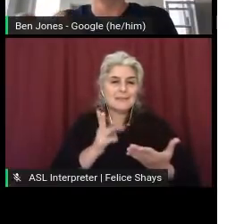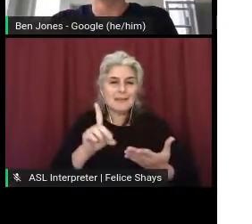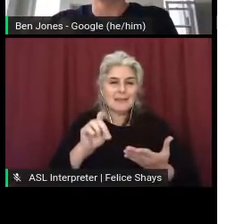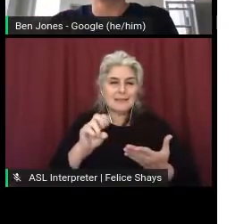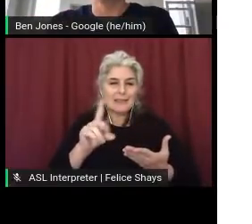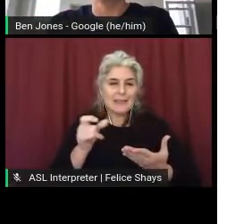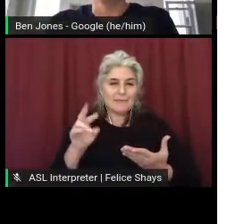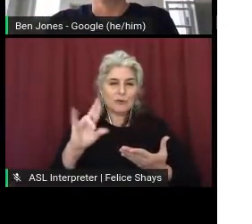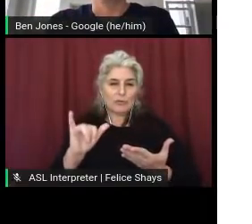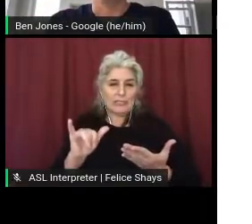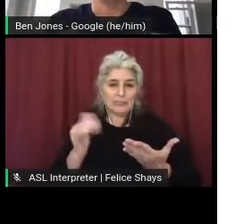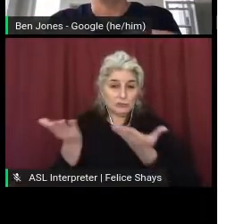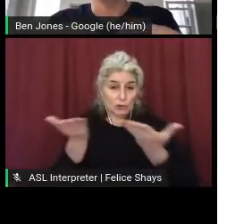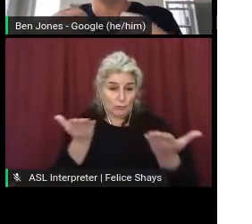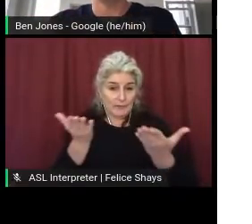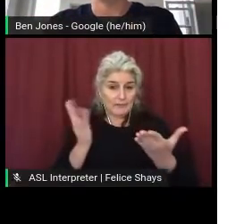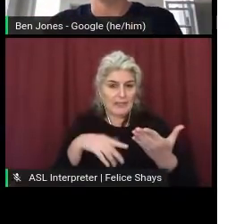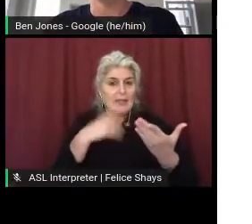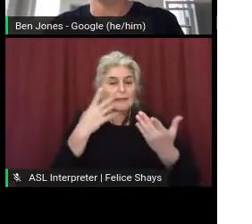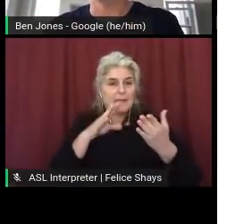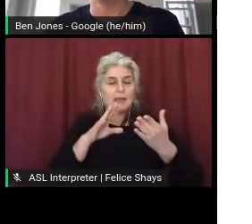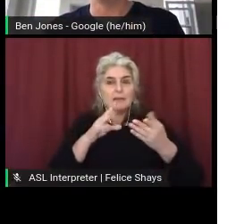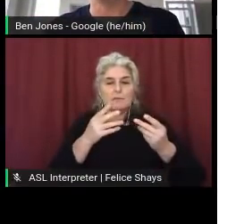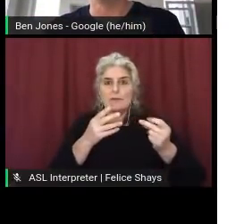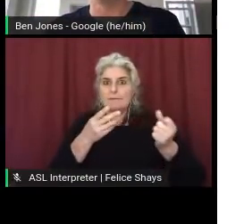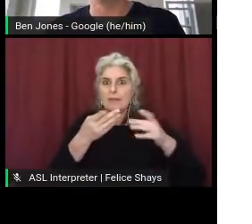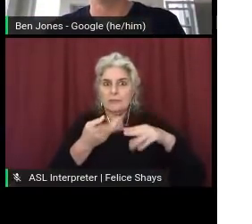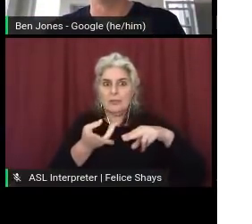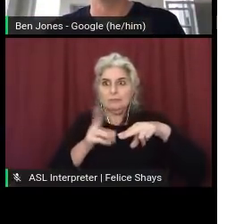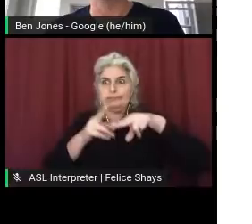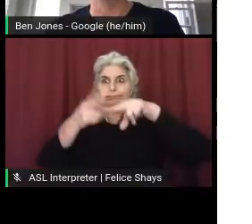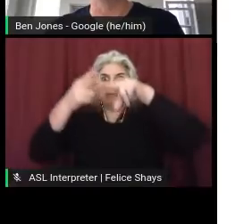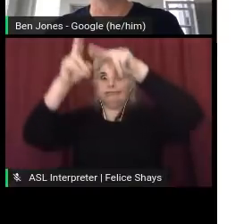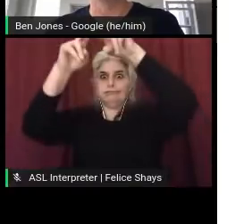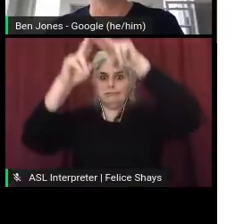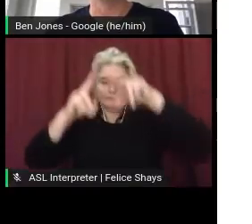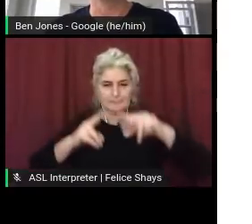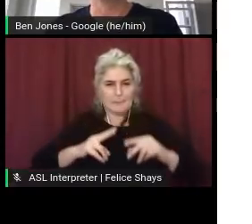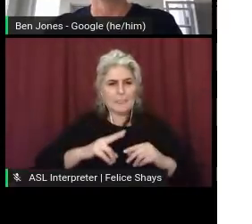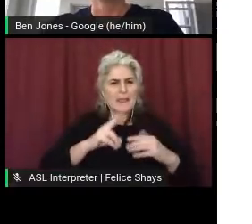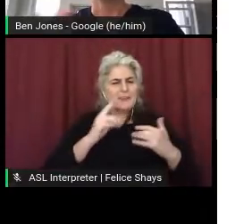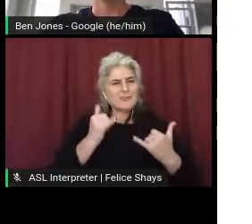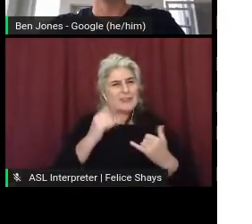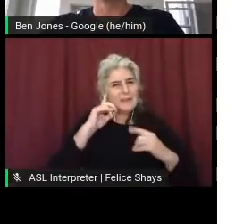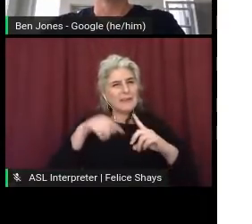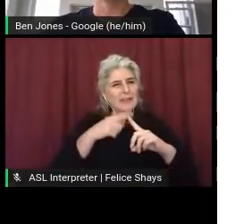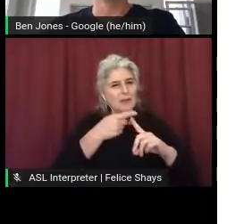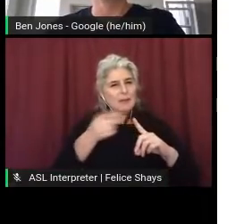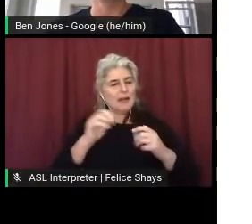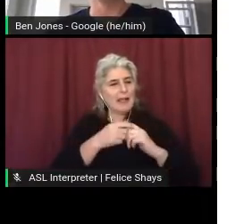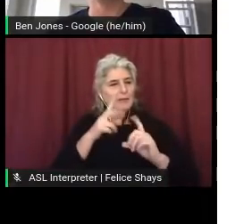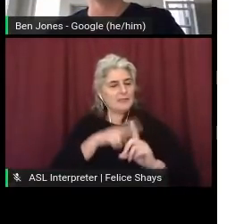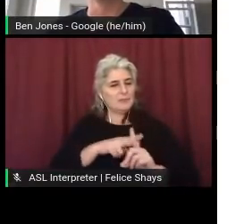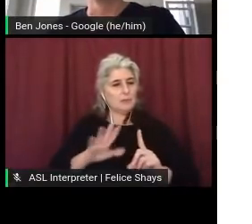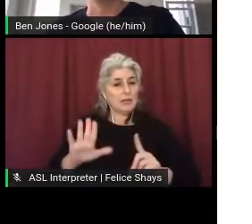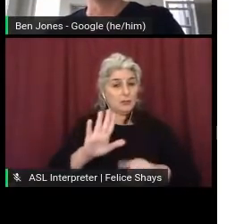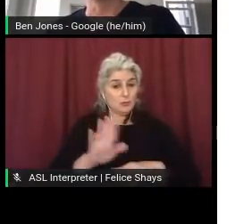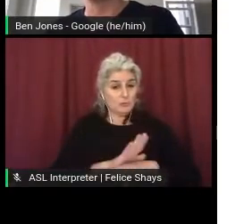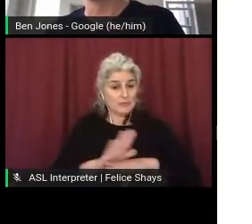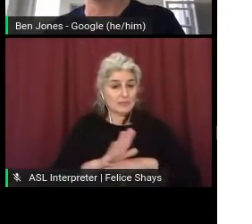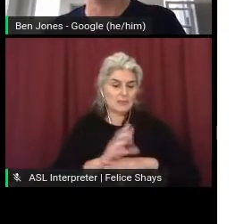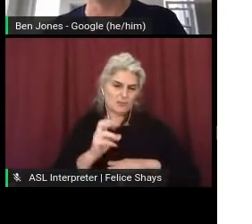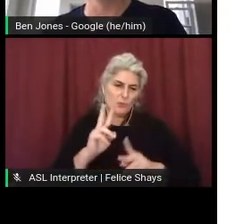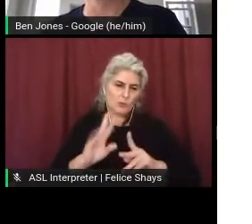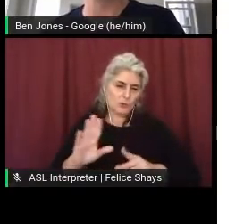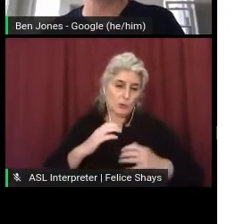own businesses and the ways that you can connect people to the organizations that you represent, it's important to have a look at these things. There